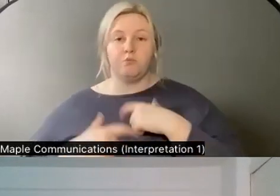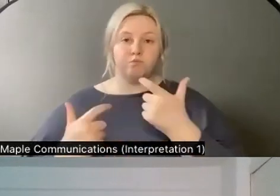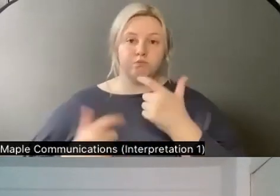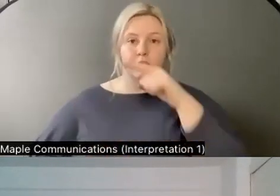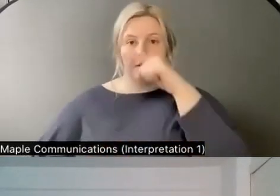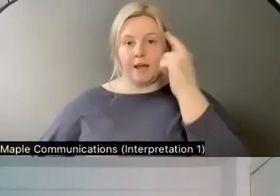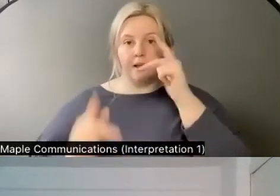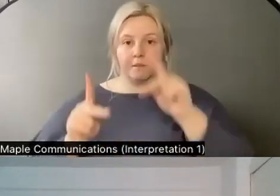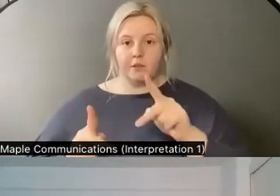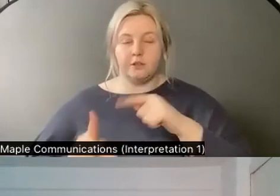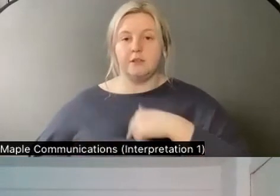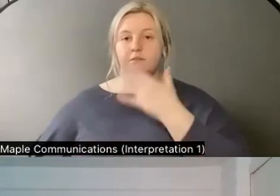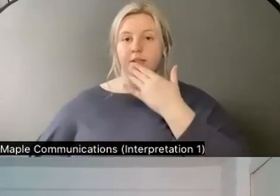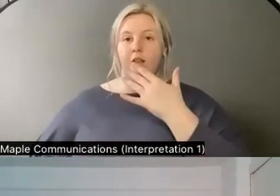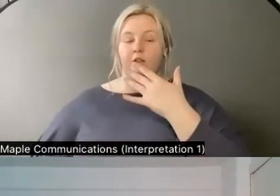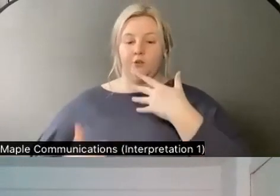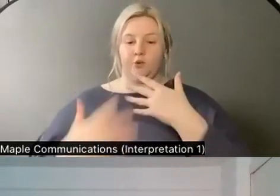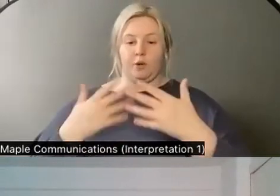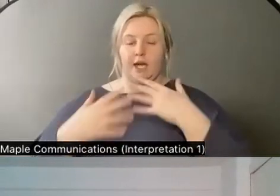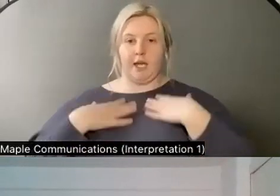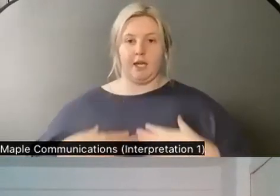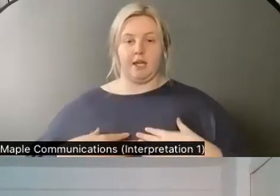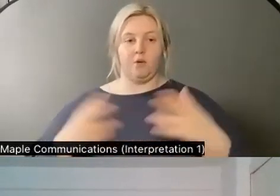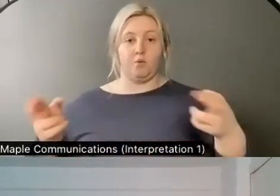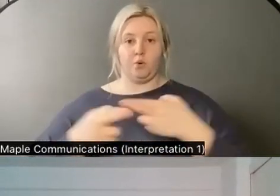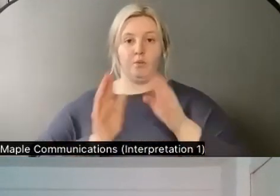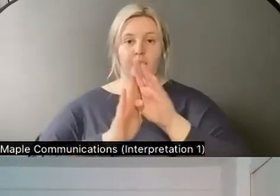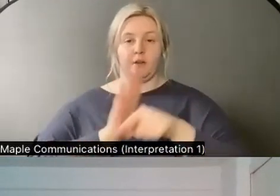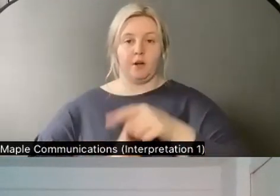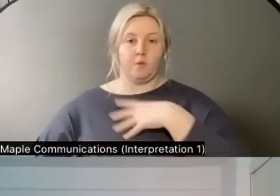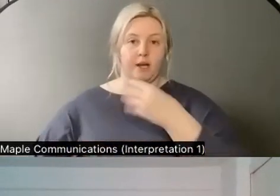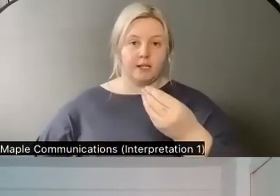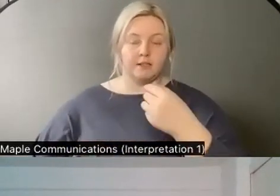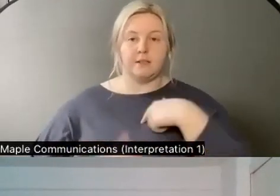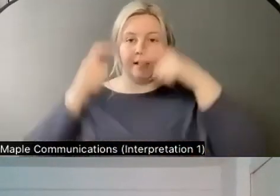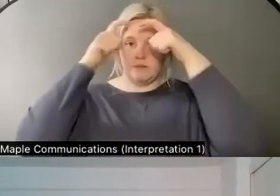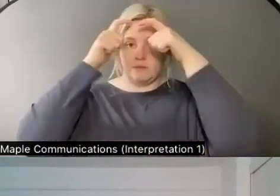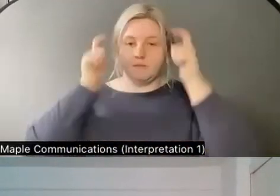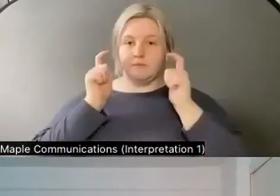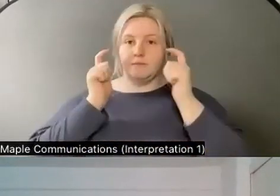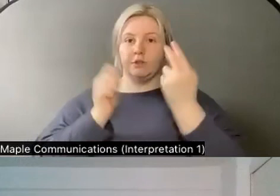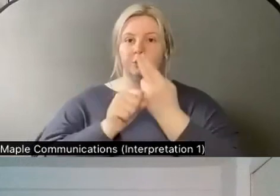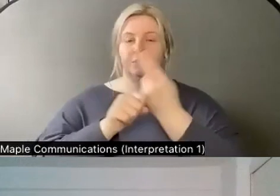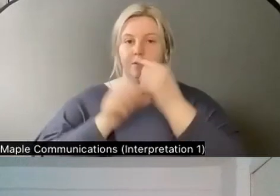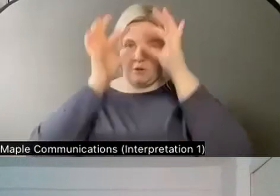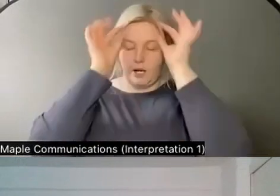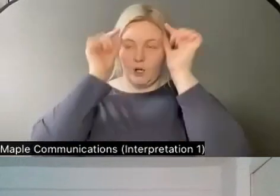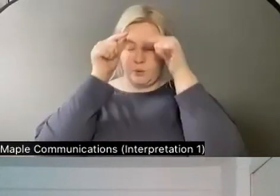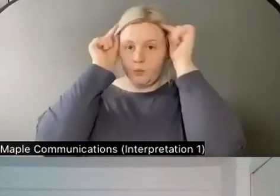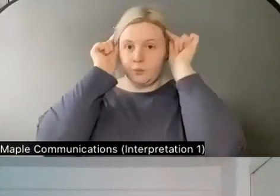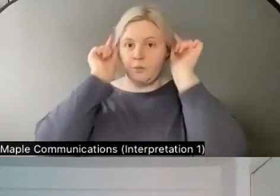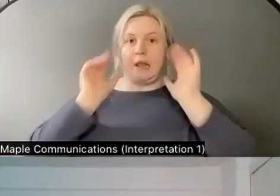gray in a white room, using my headphones as a hairband because life is hard.